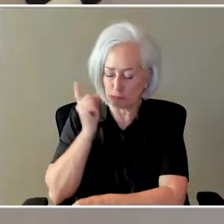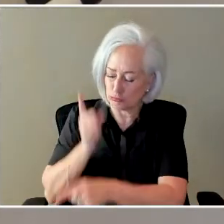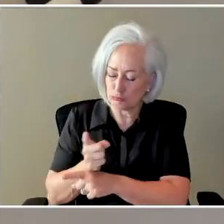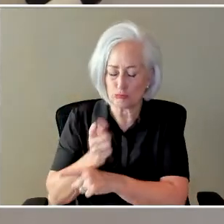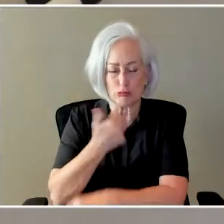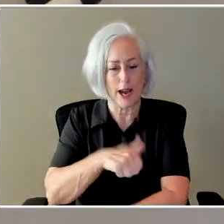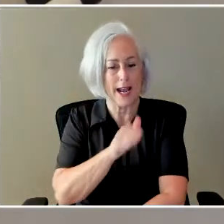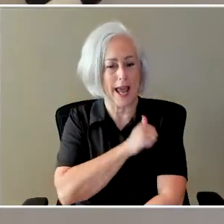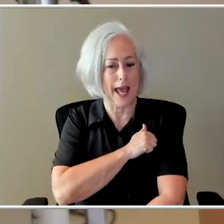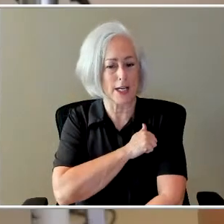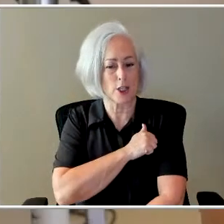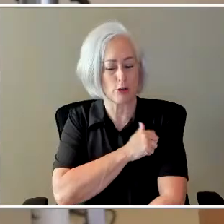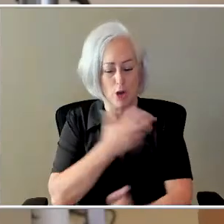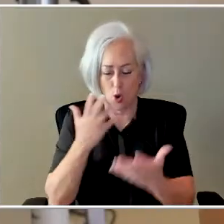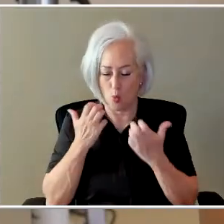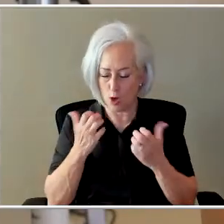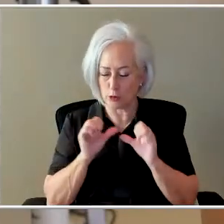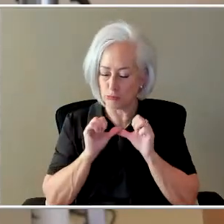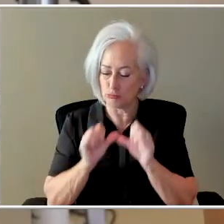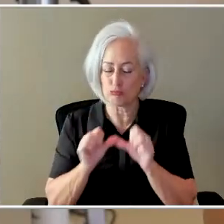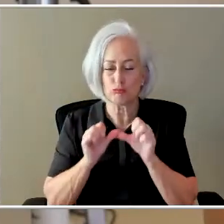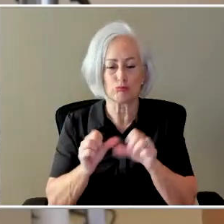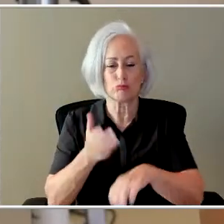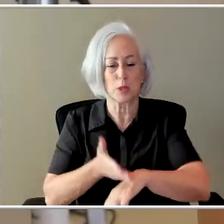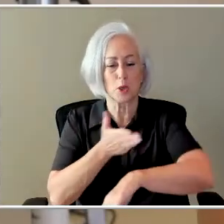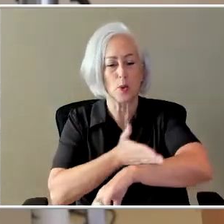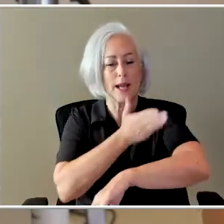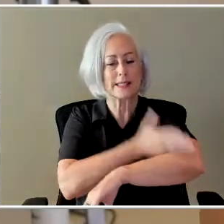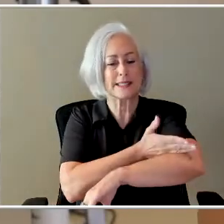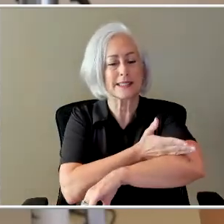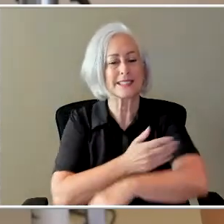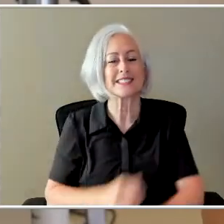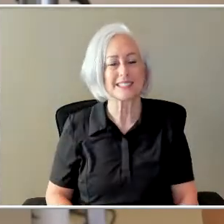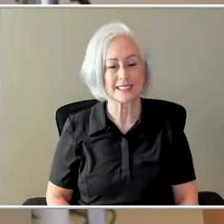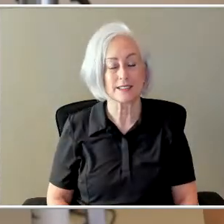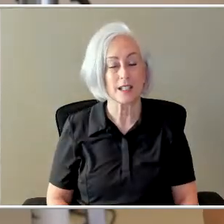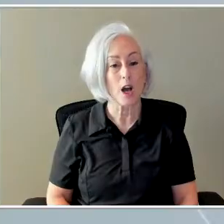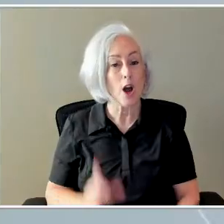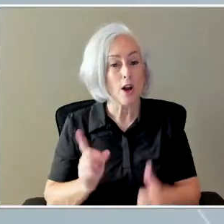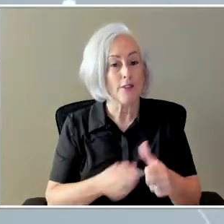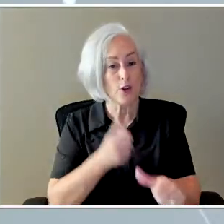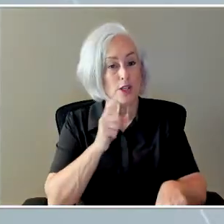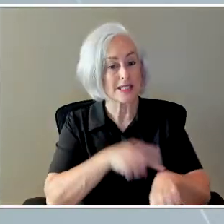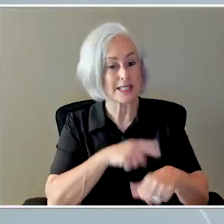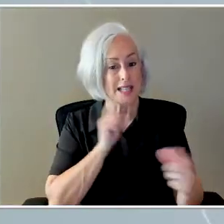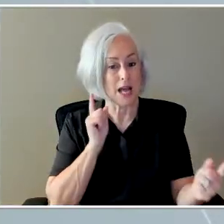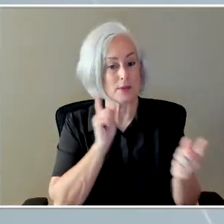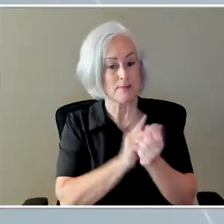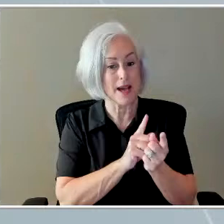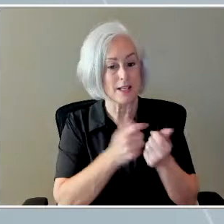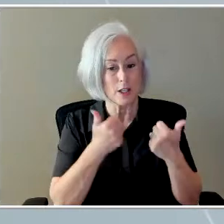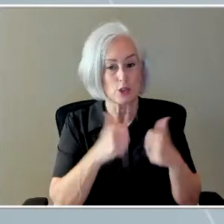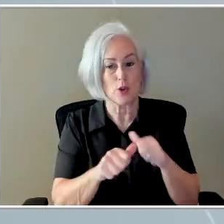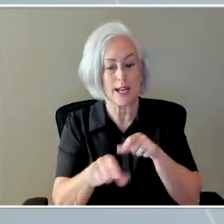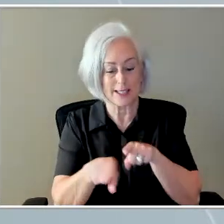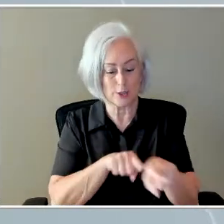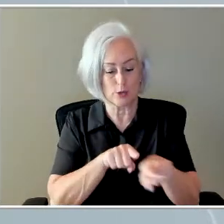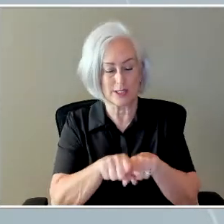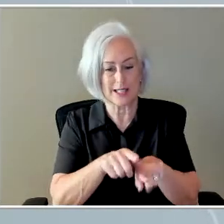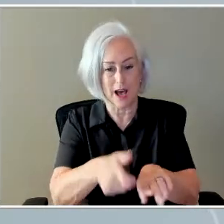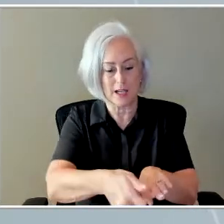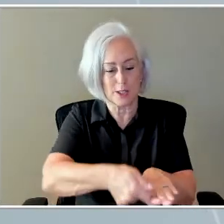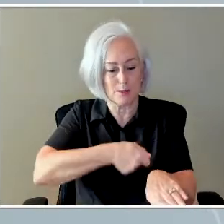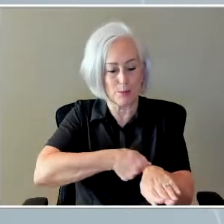the progress that he did. One of our first sessions, we were just working on trying to get his socks on, and he didn't realize